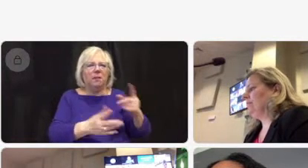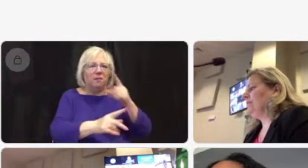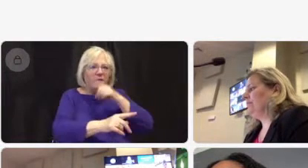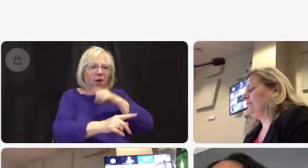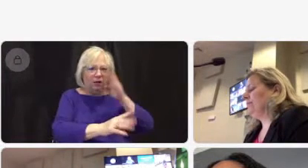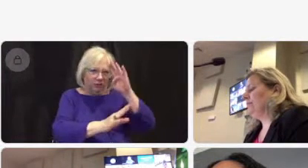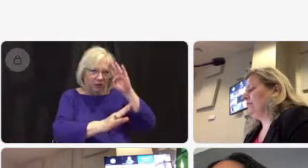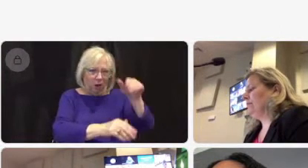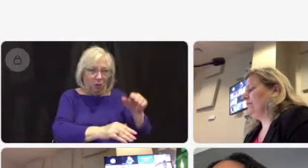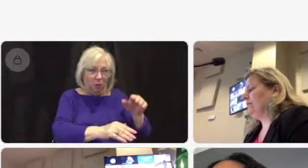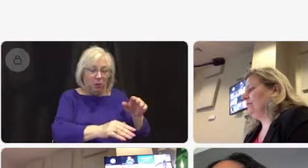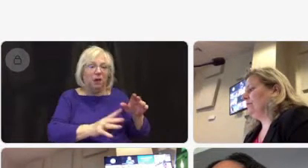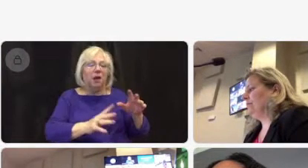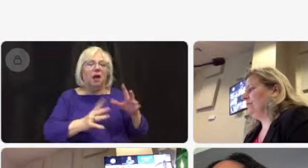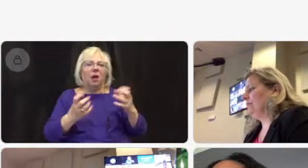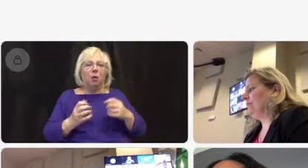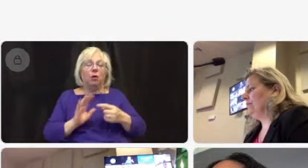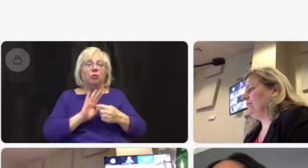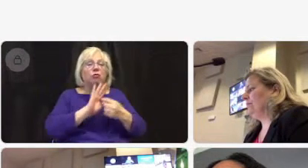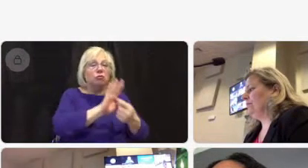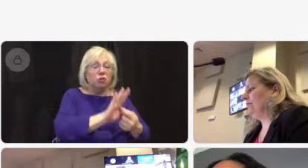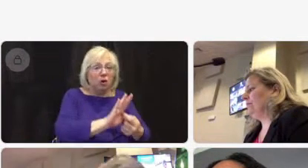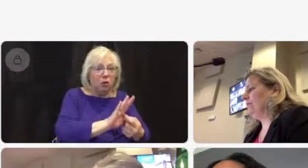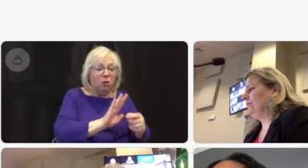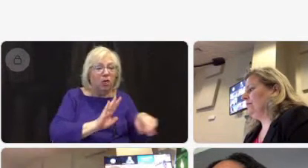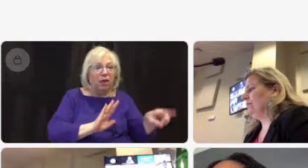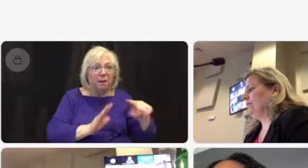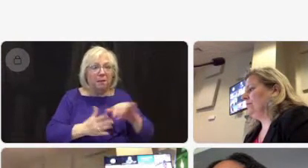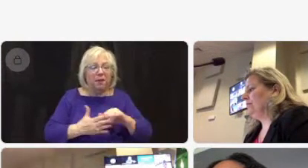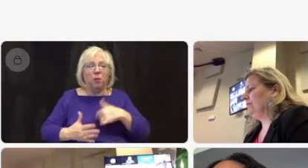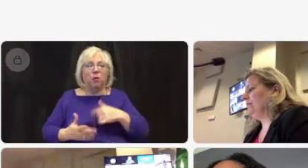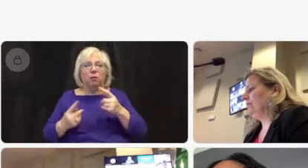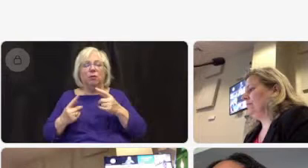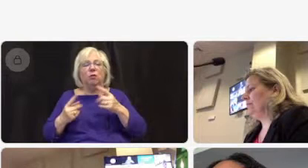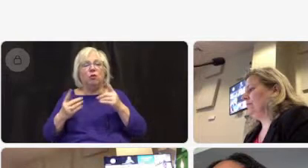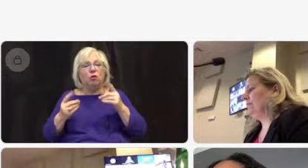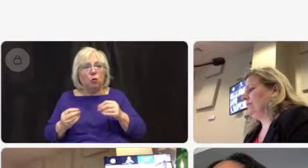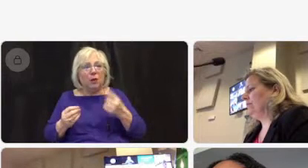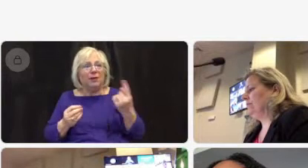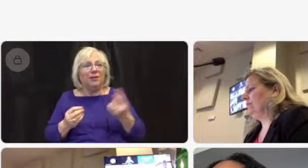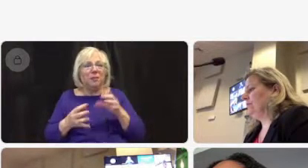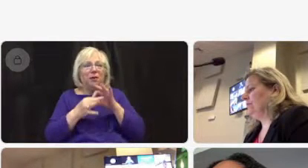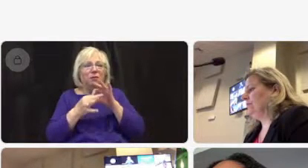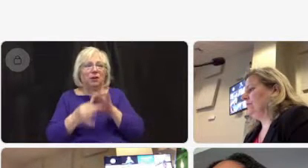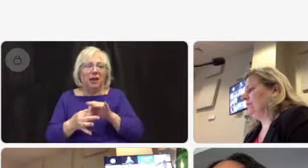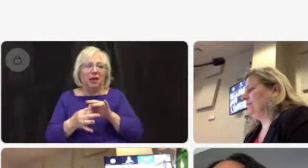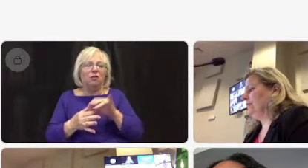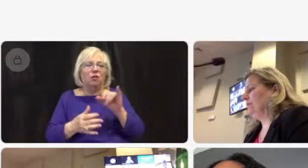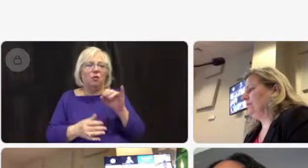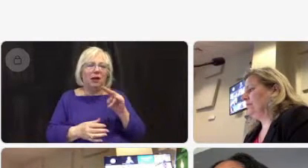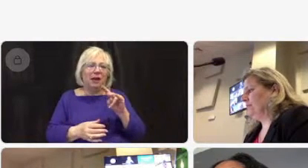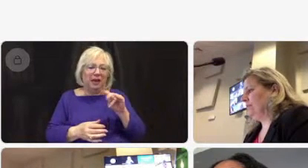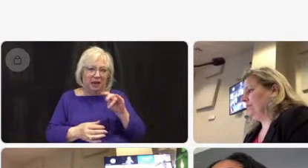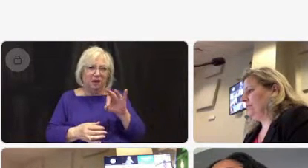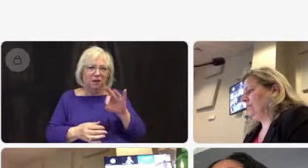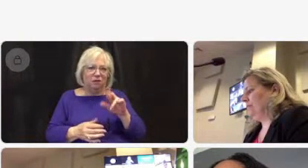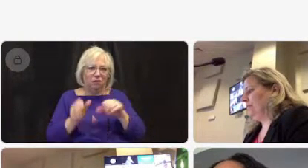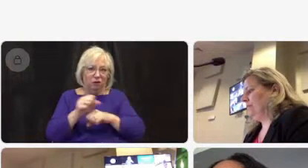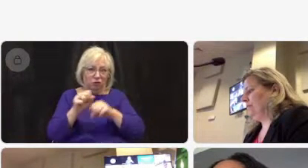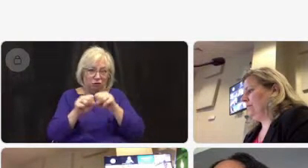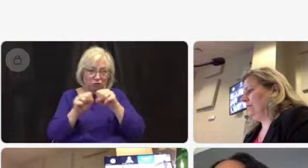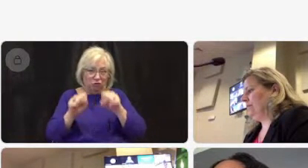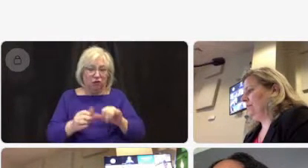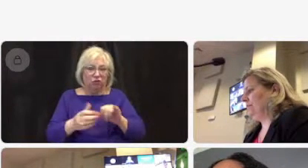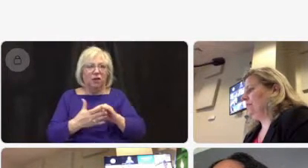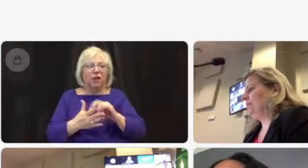I want to at least show them that we're doing something as it relates to the infrastructure, and that's where my